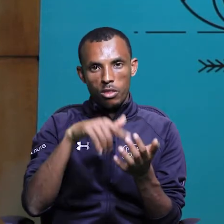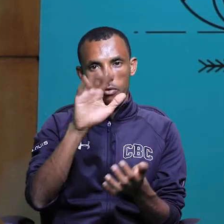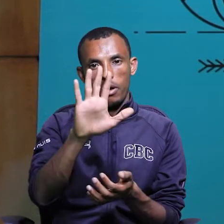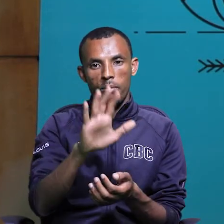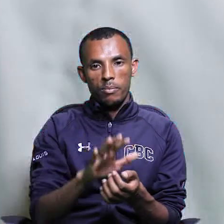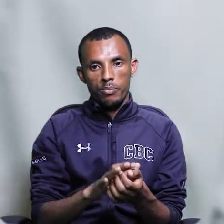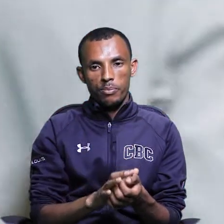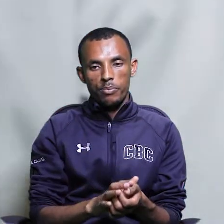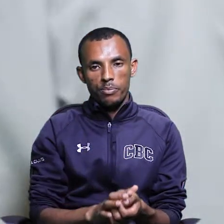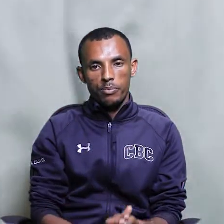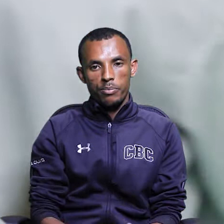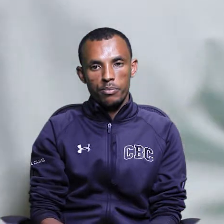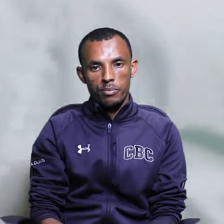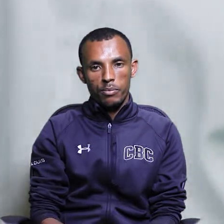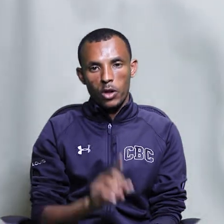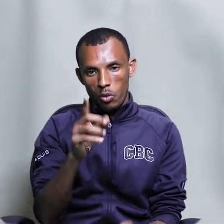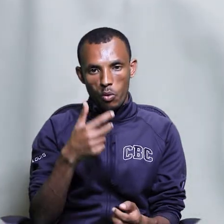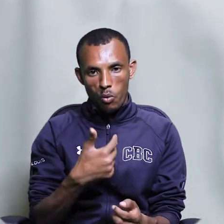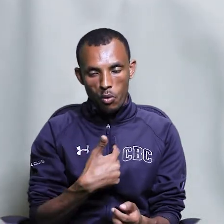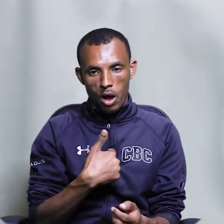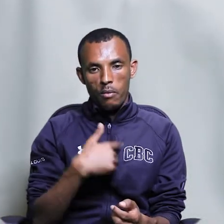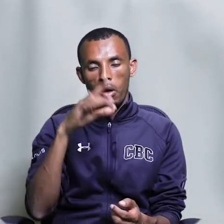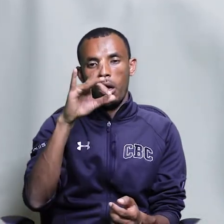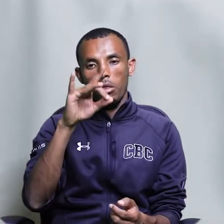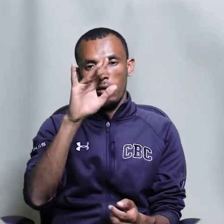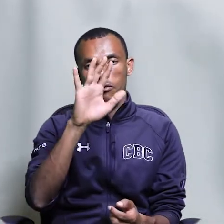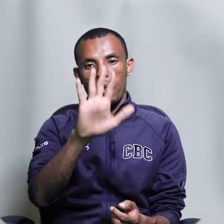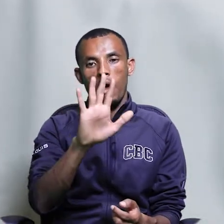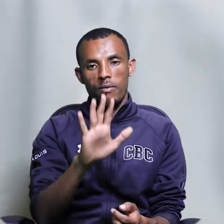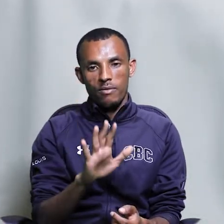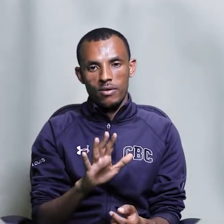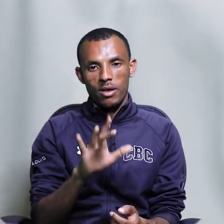84.5. You have